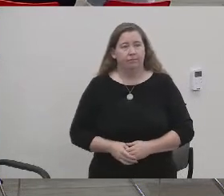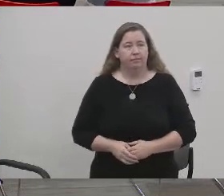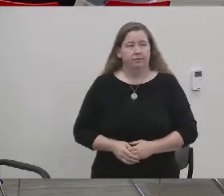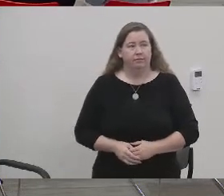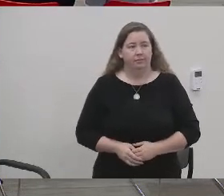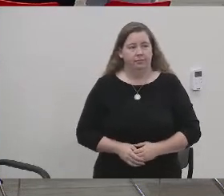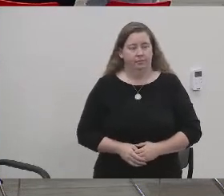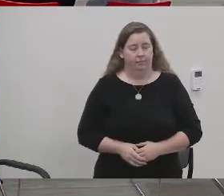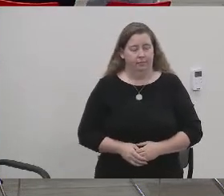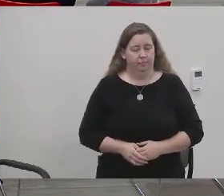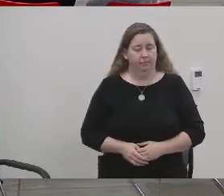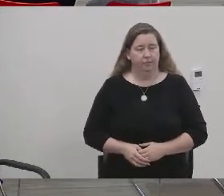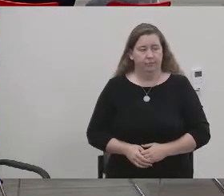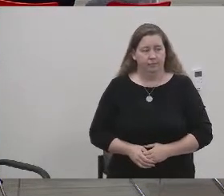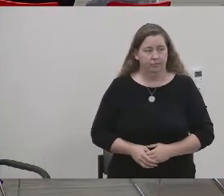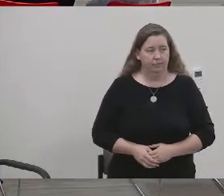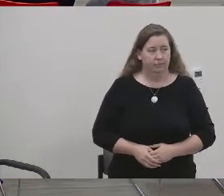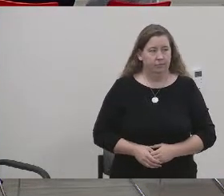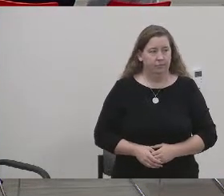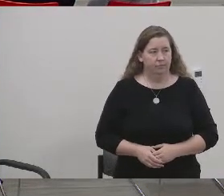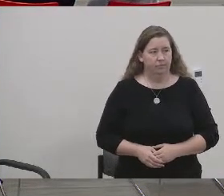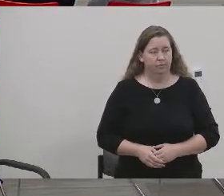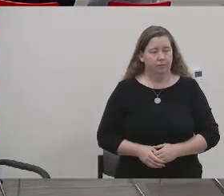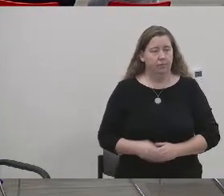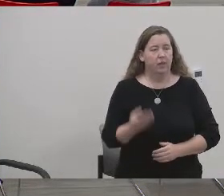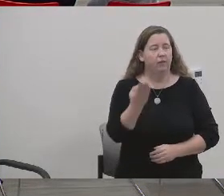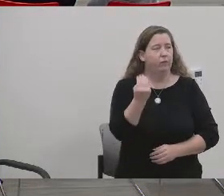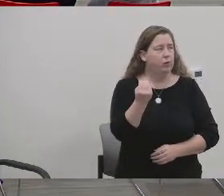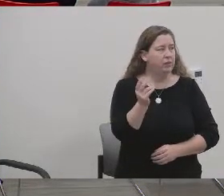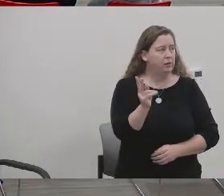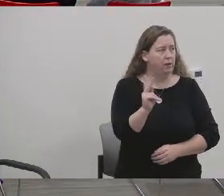You're at 14K? 14K?